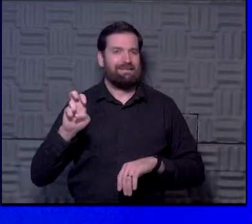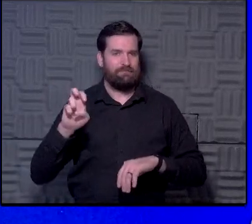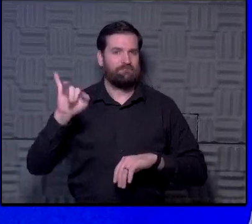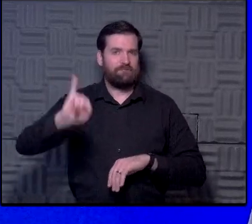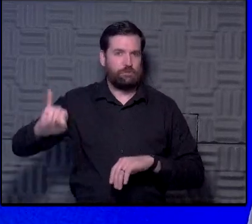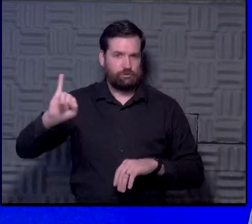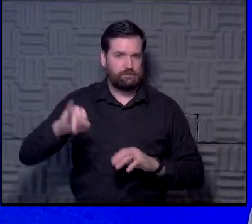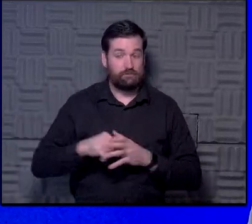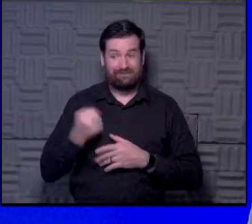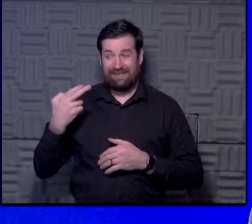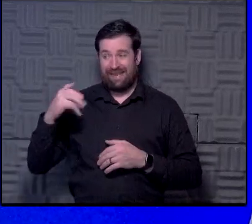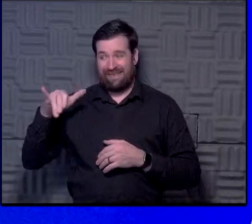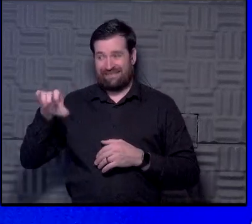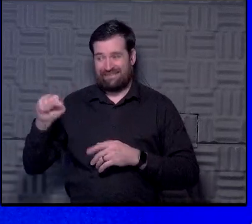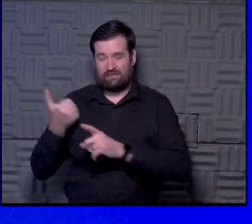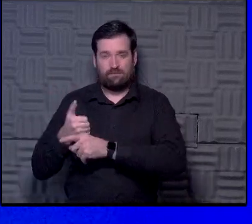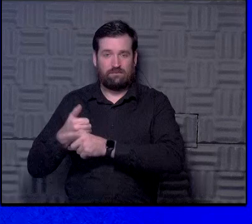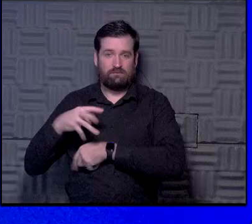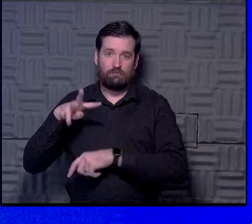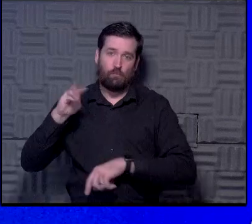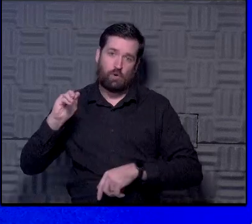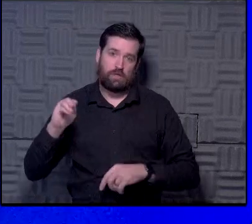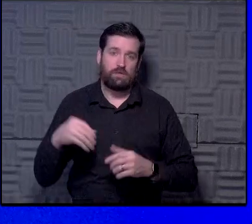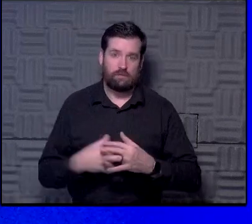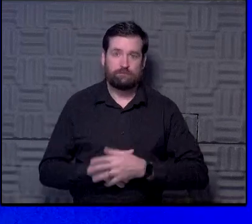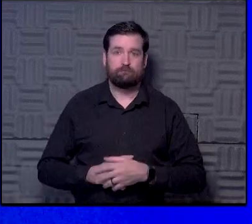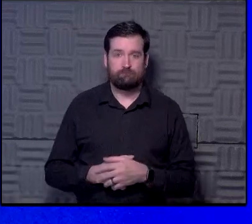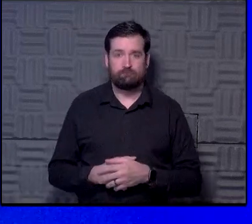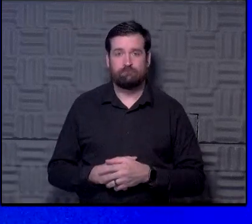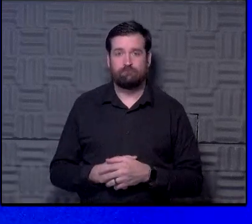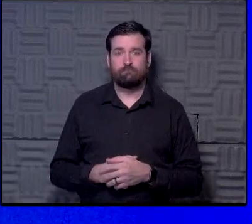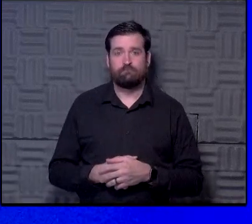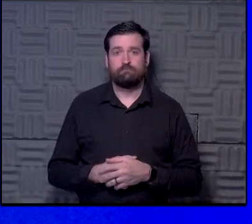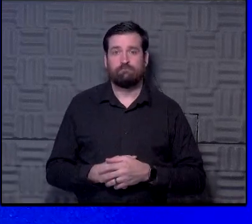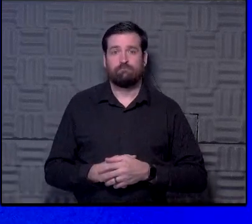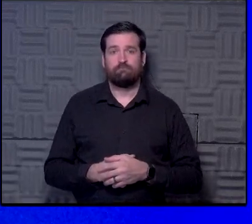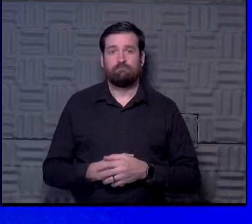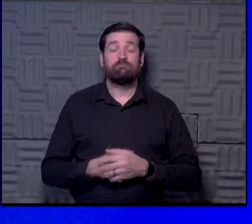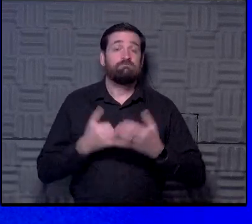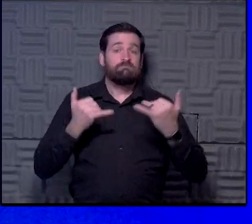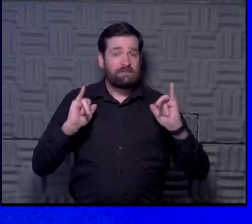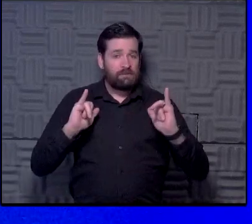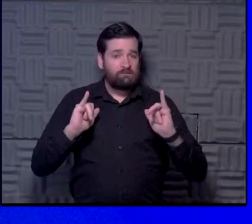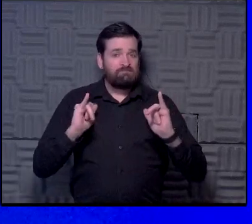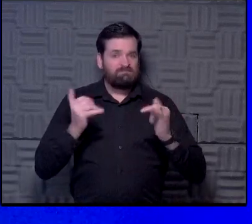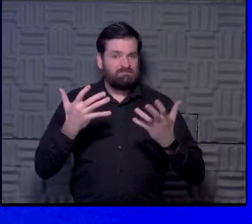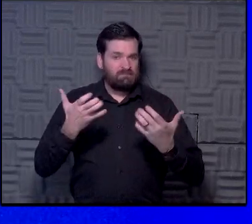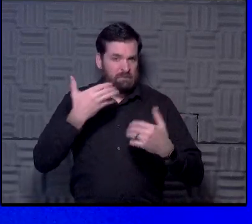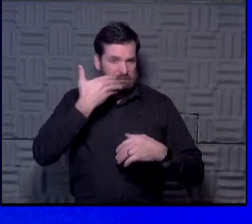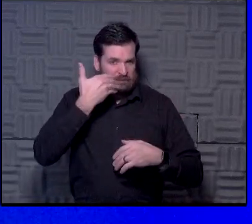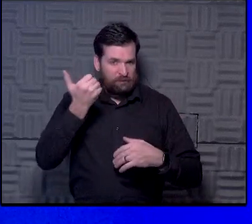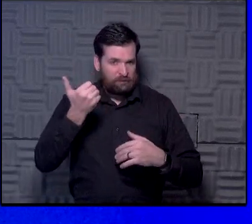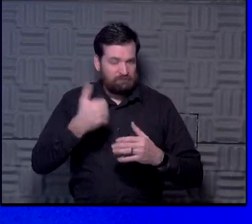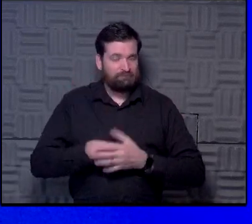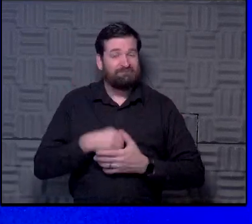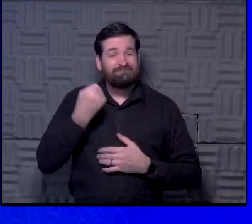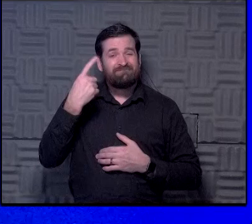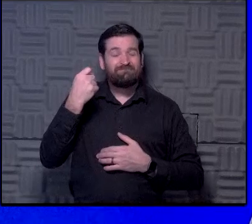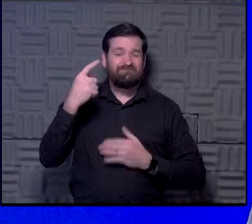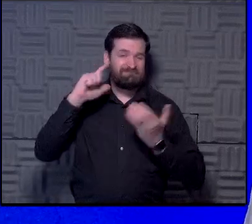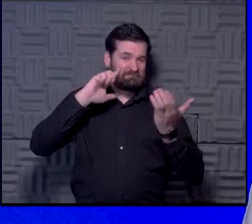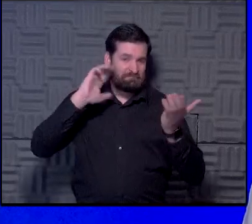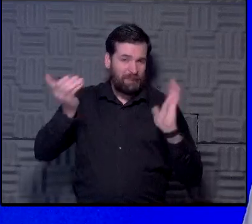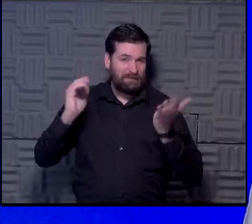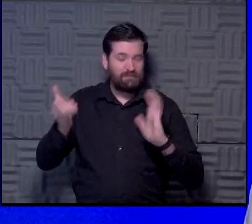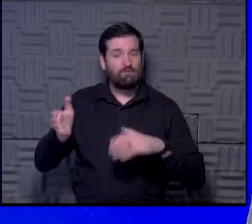infections, and Hays had 40 infections, acute infections as well. Still would like it to be better, and it is all relative,